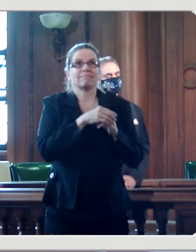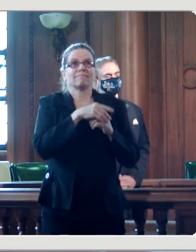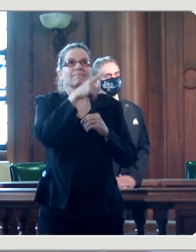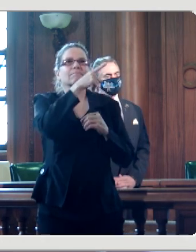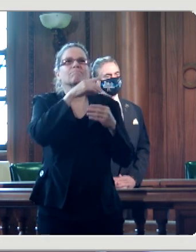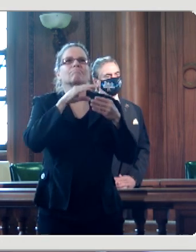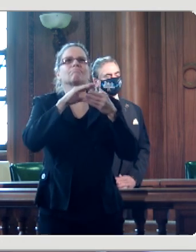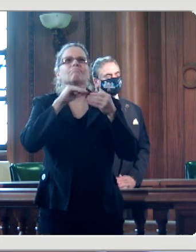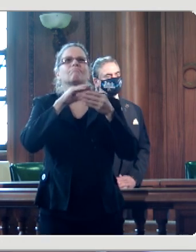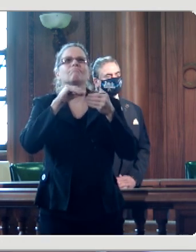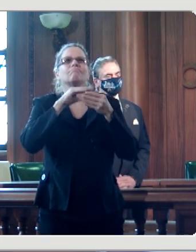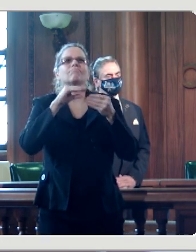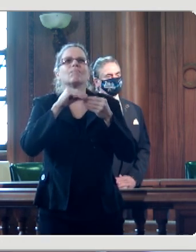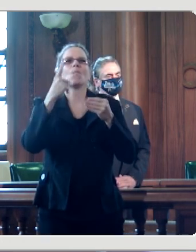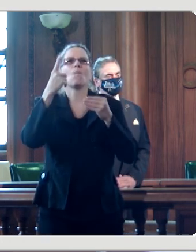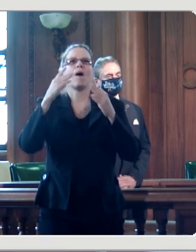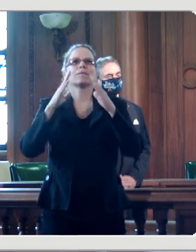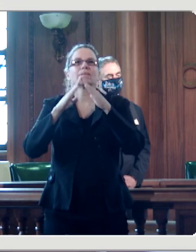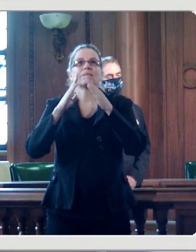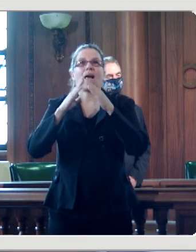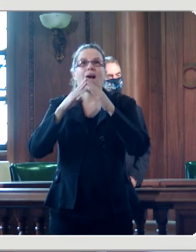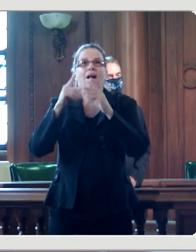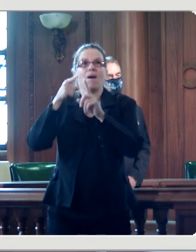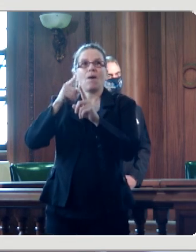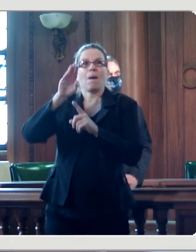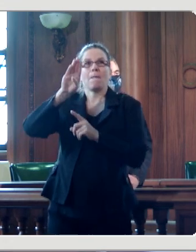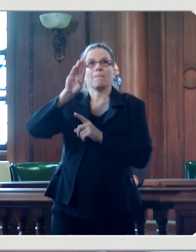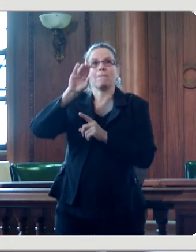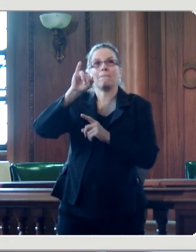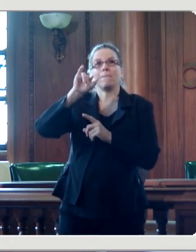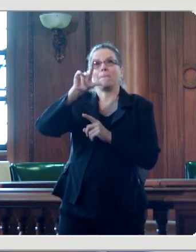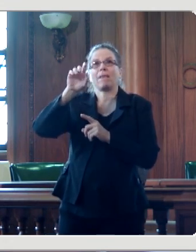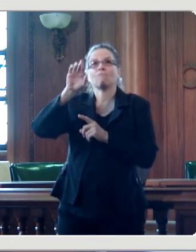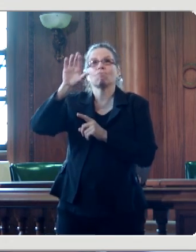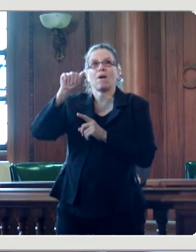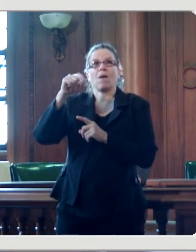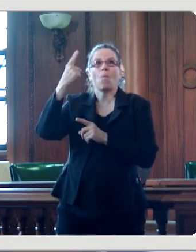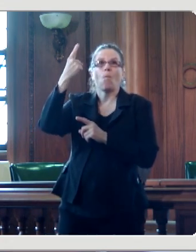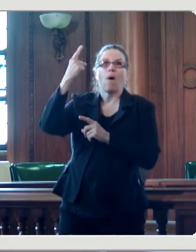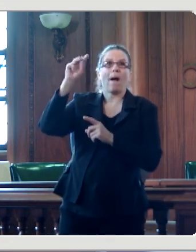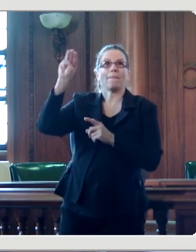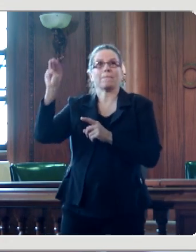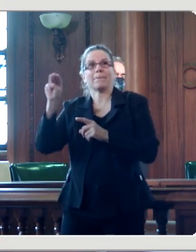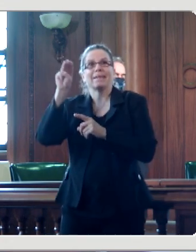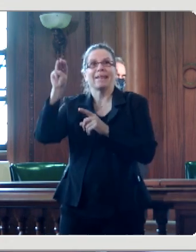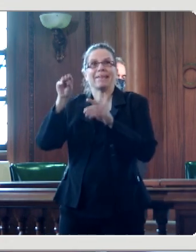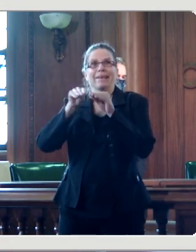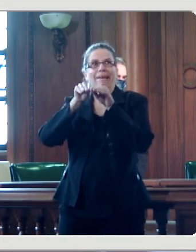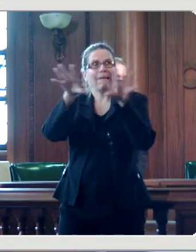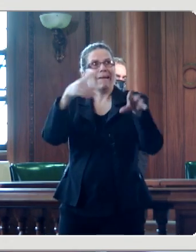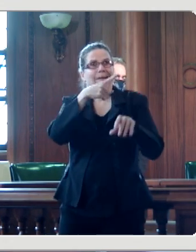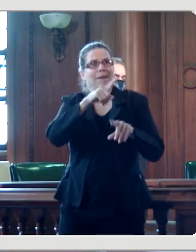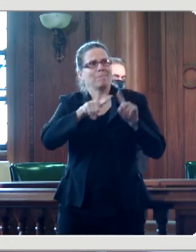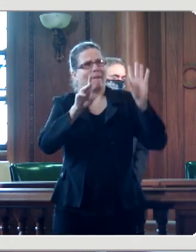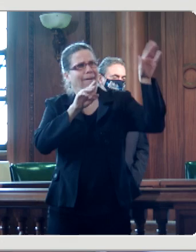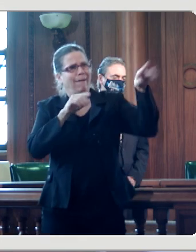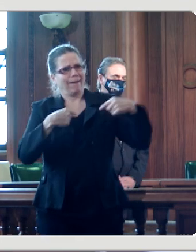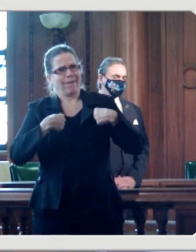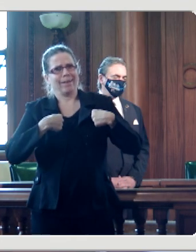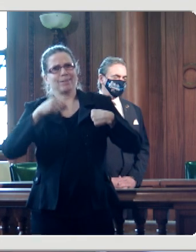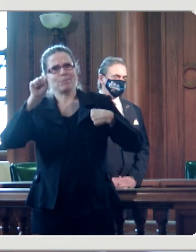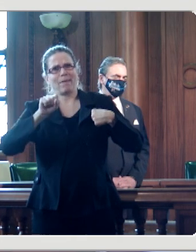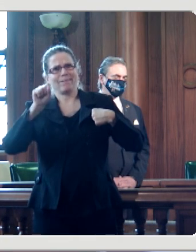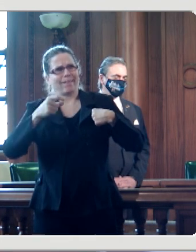that Springfield has done a great job with this. Our attendance, in looking at it through the first part of the school year through the end of